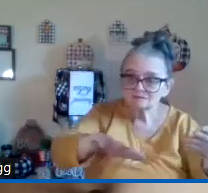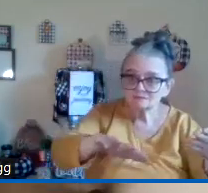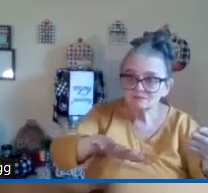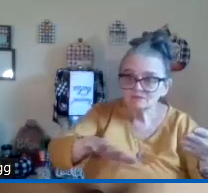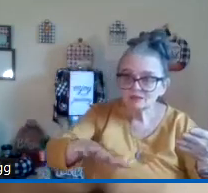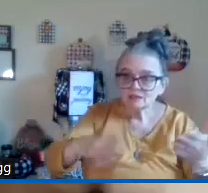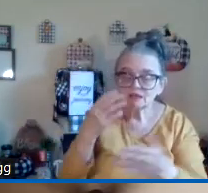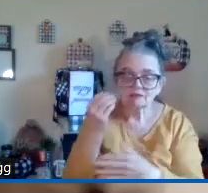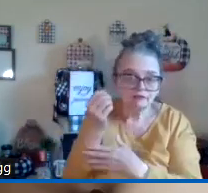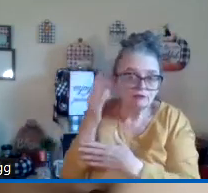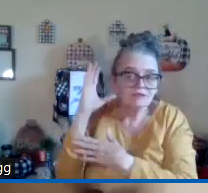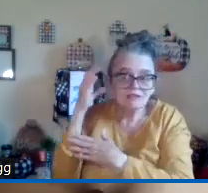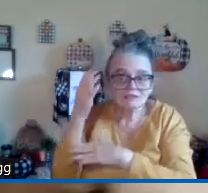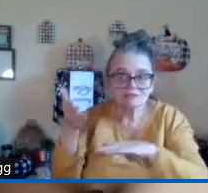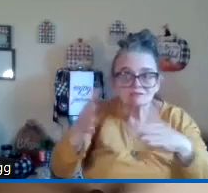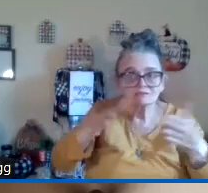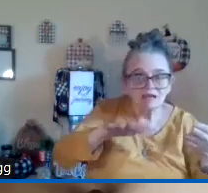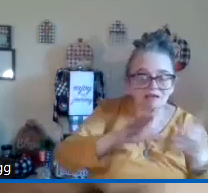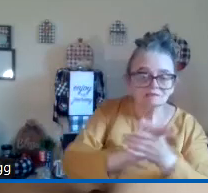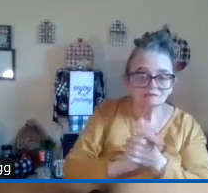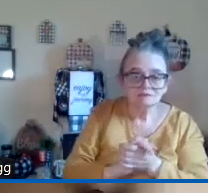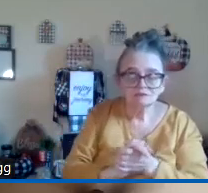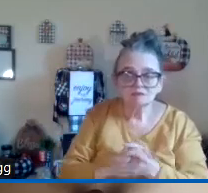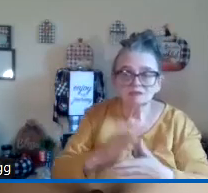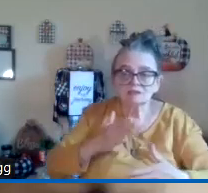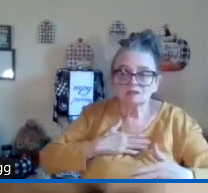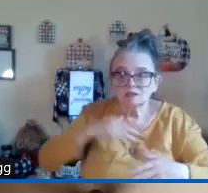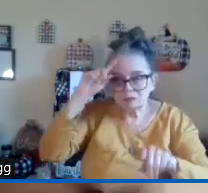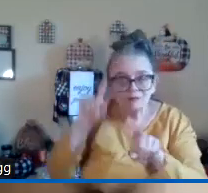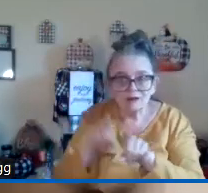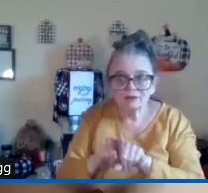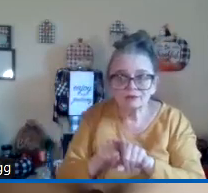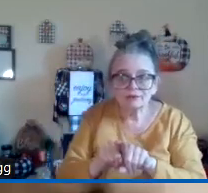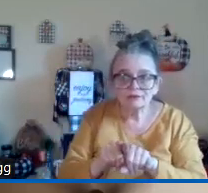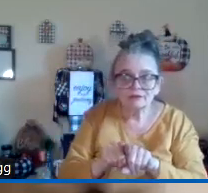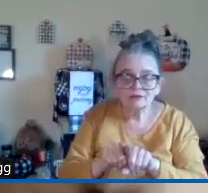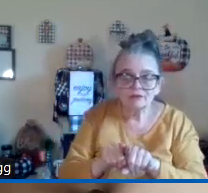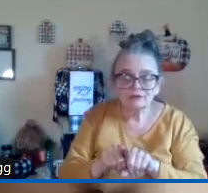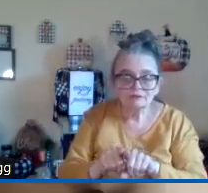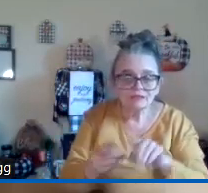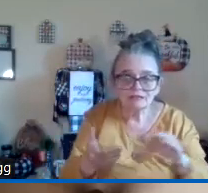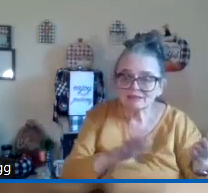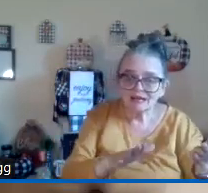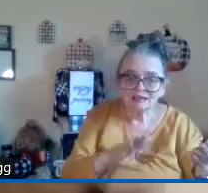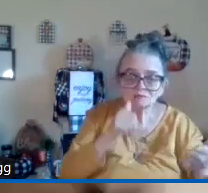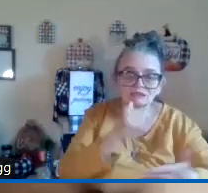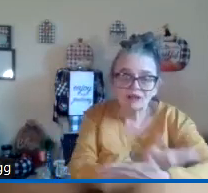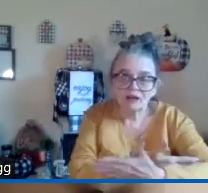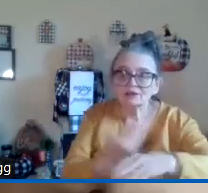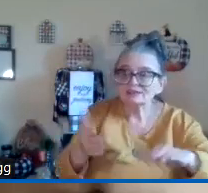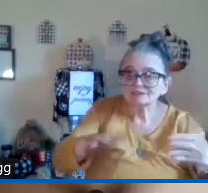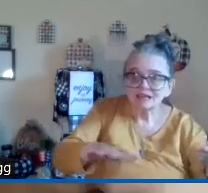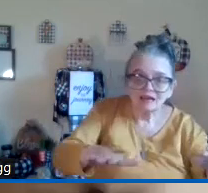you're beautiful, you do things good. Oh, I'm going to brag on my